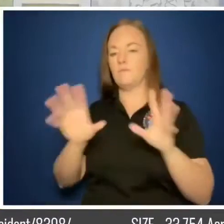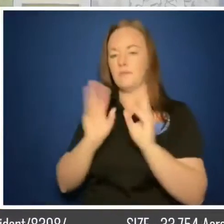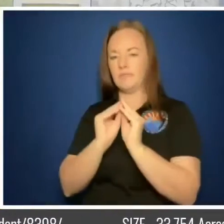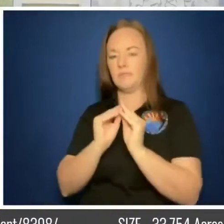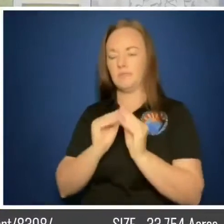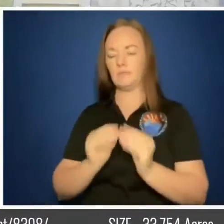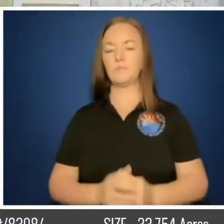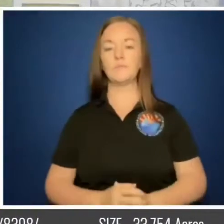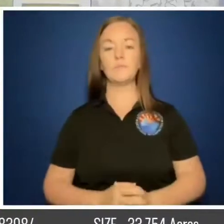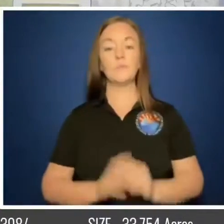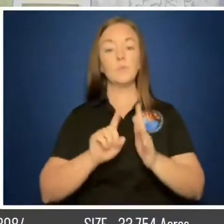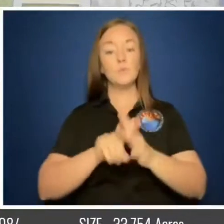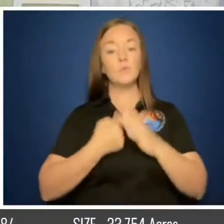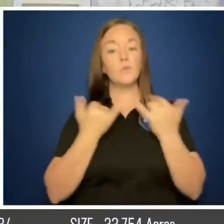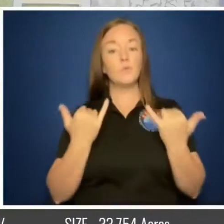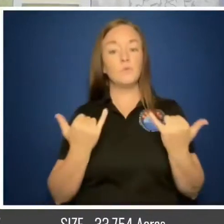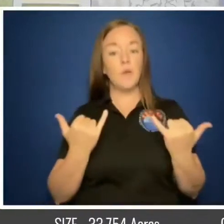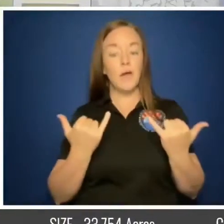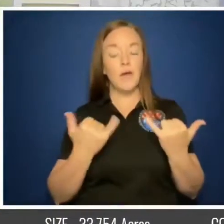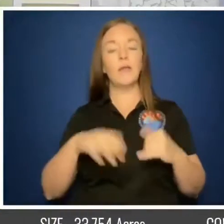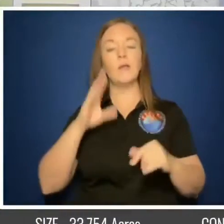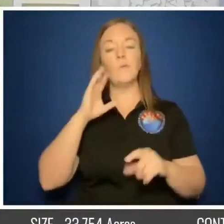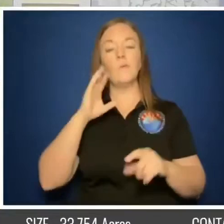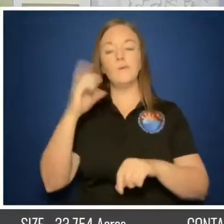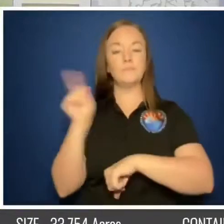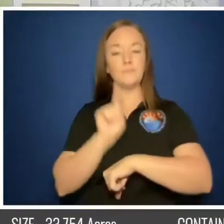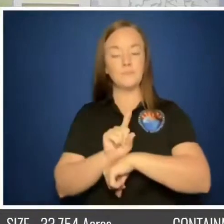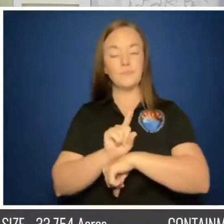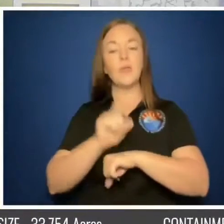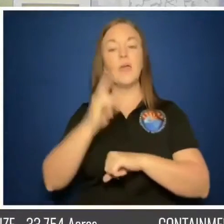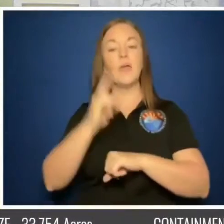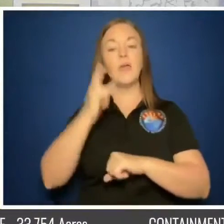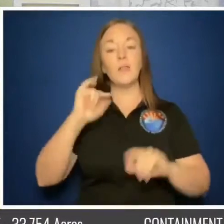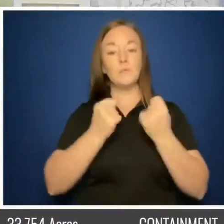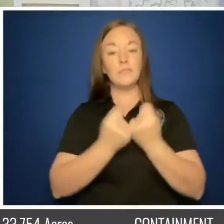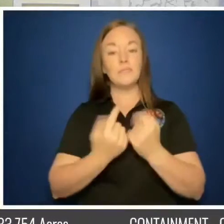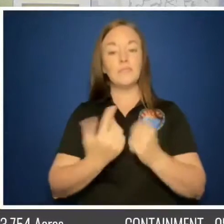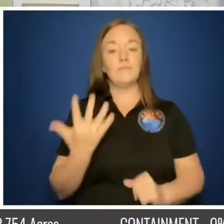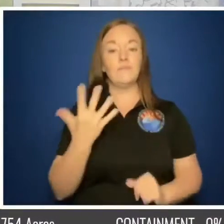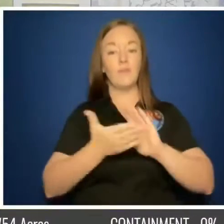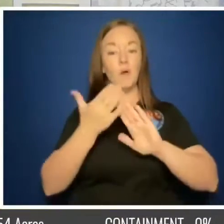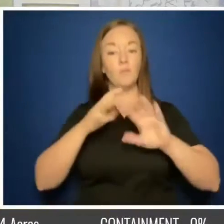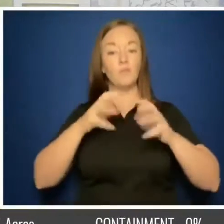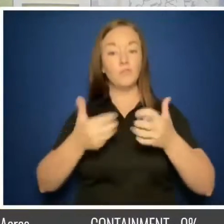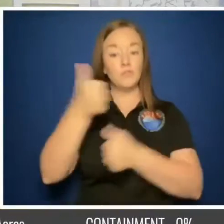out Operations Section Chief for California Team 5, Ernie Villa.